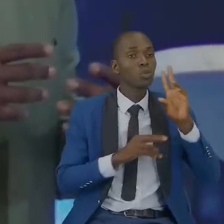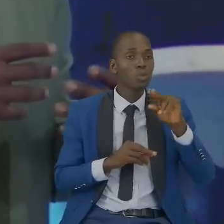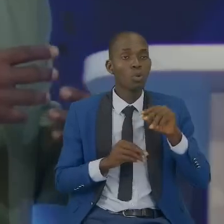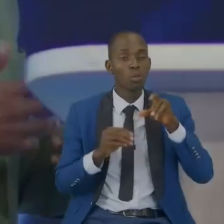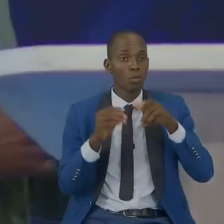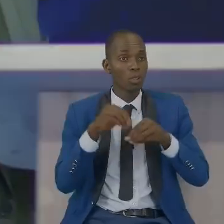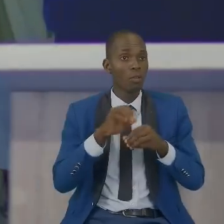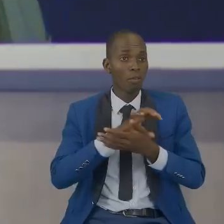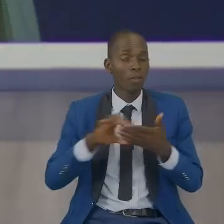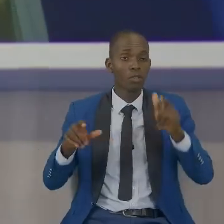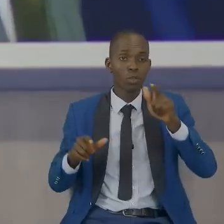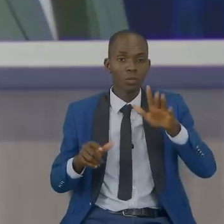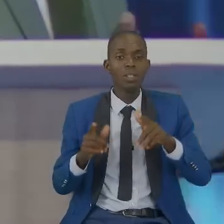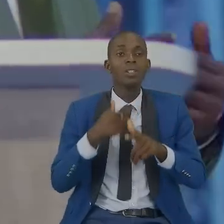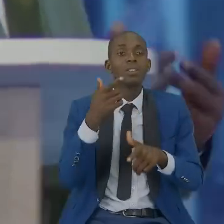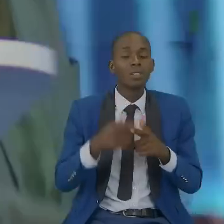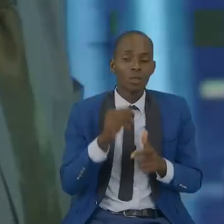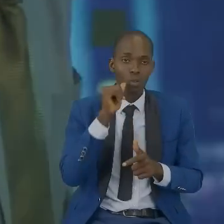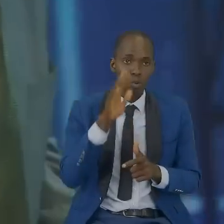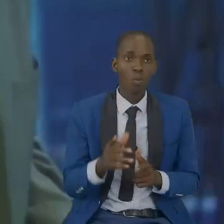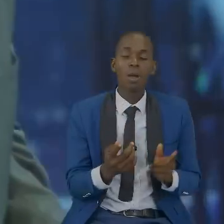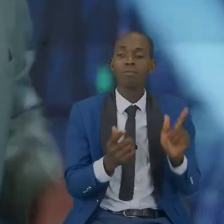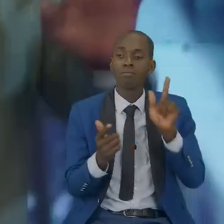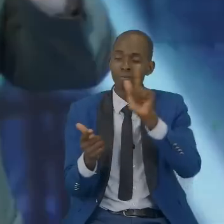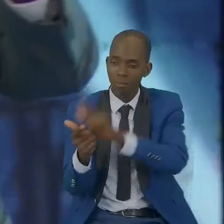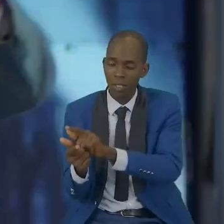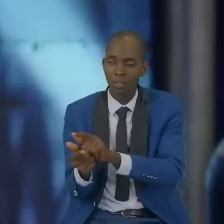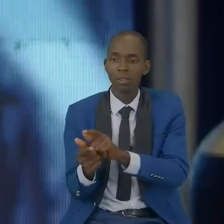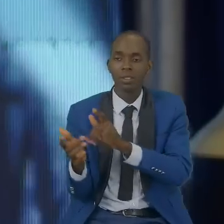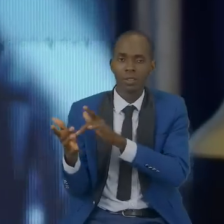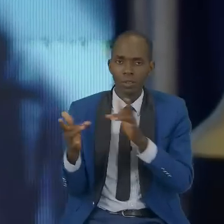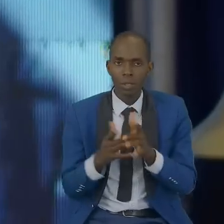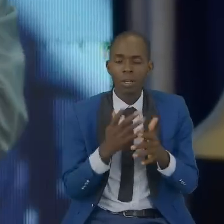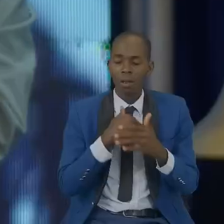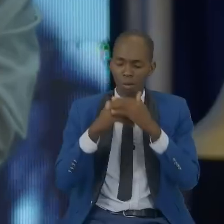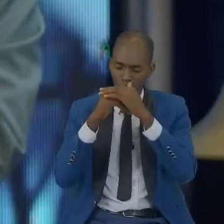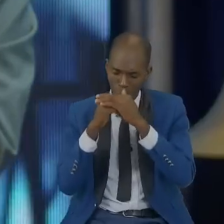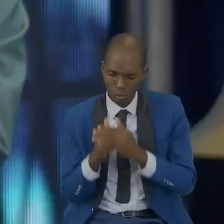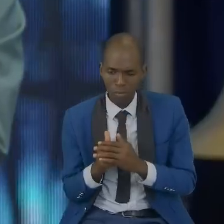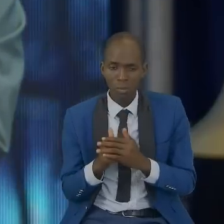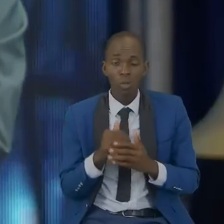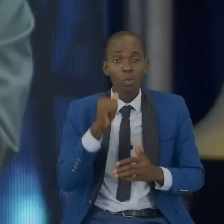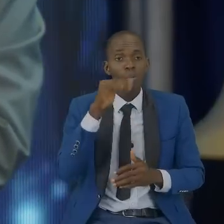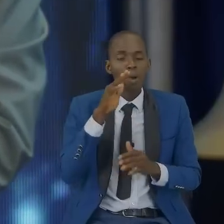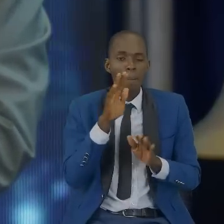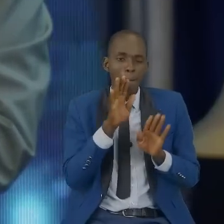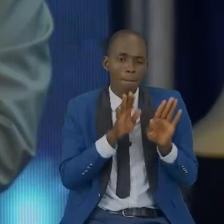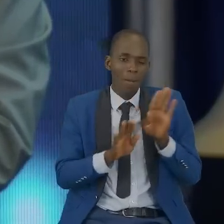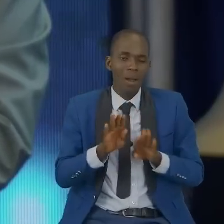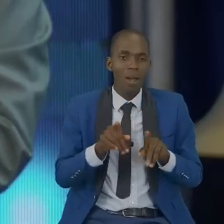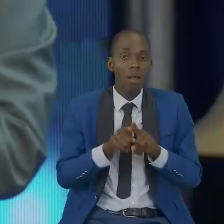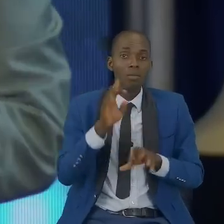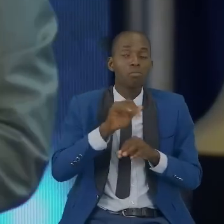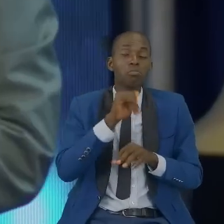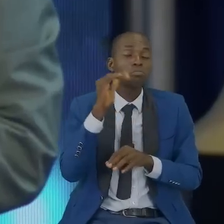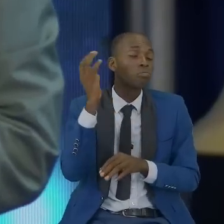came she and worshipped him. She acted as if she didn't hear all those things